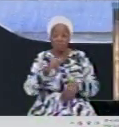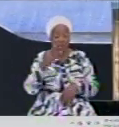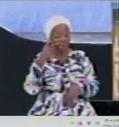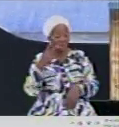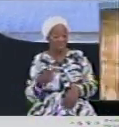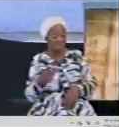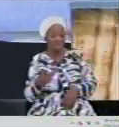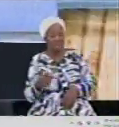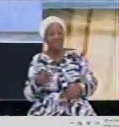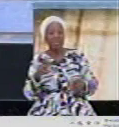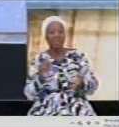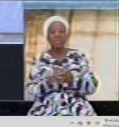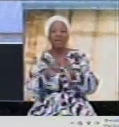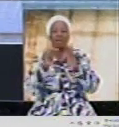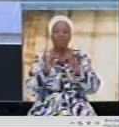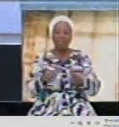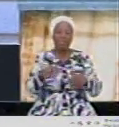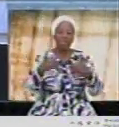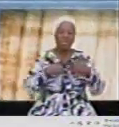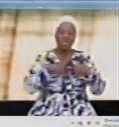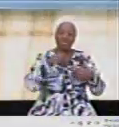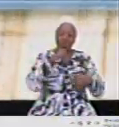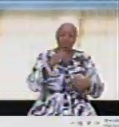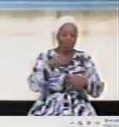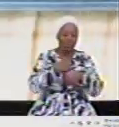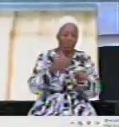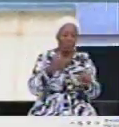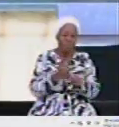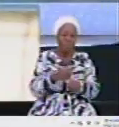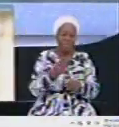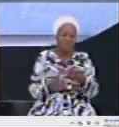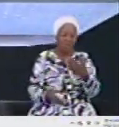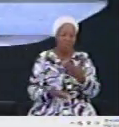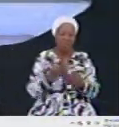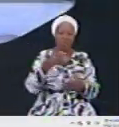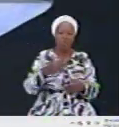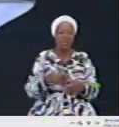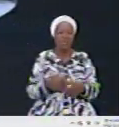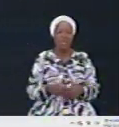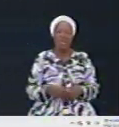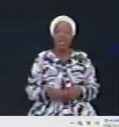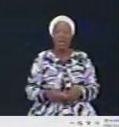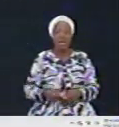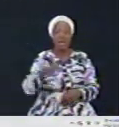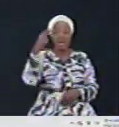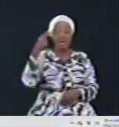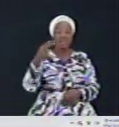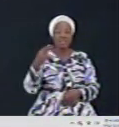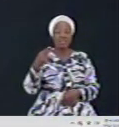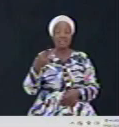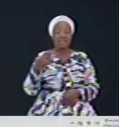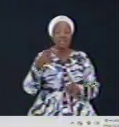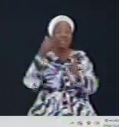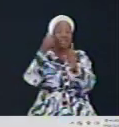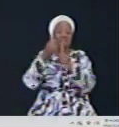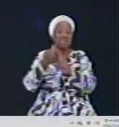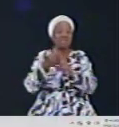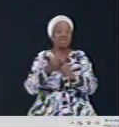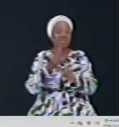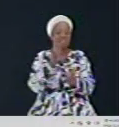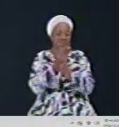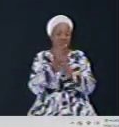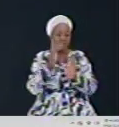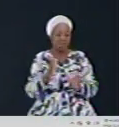has not made the Most High his habitation. And because he has not made the Lord